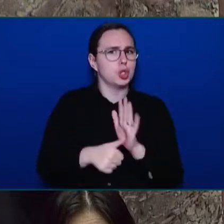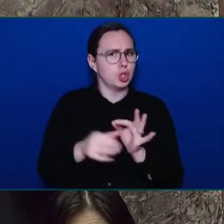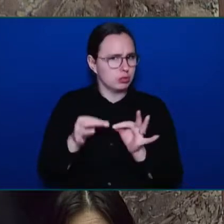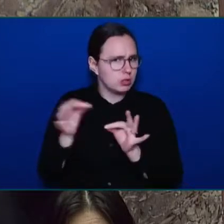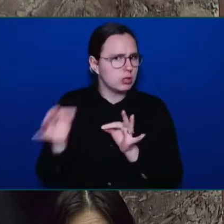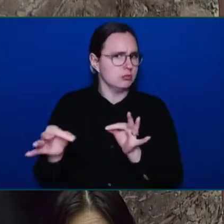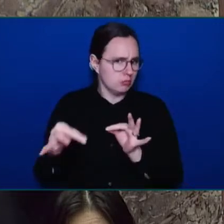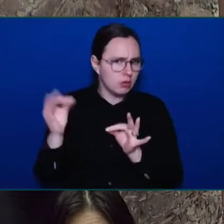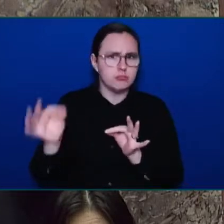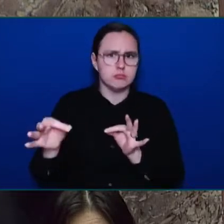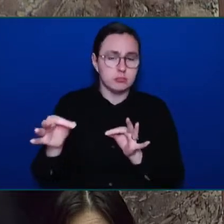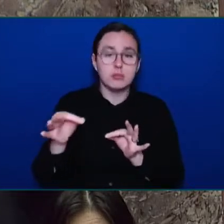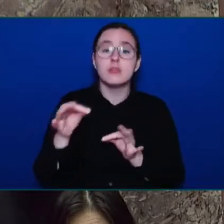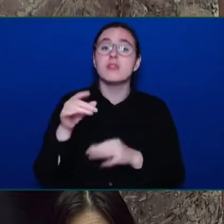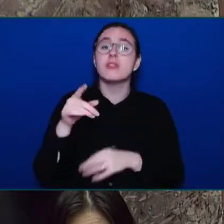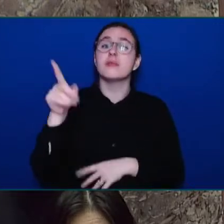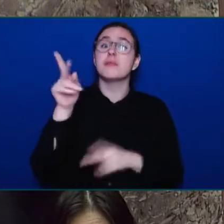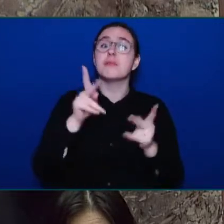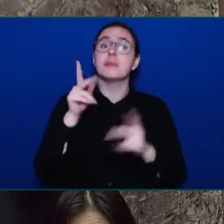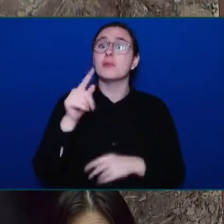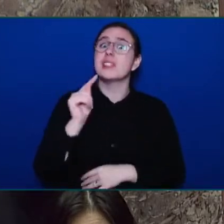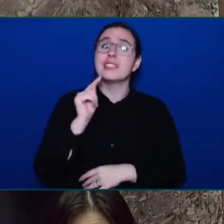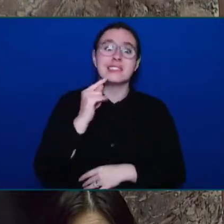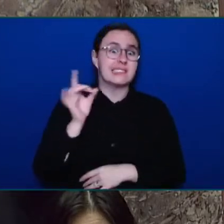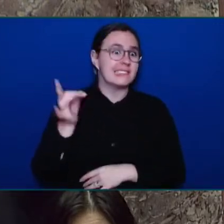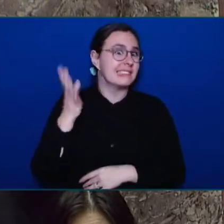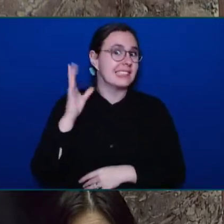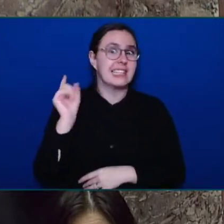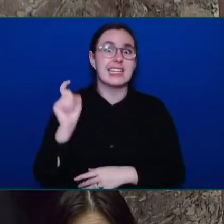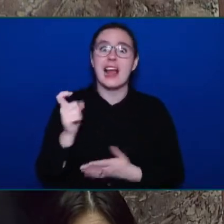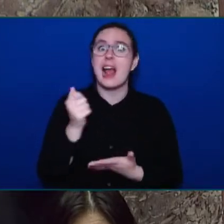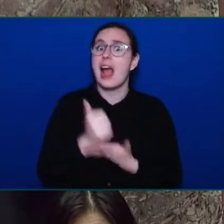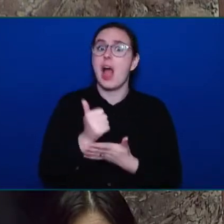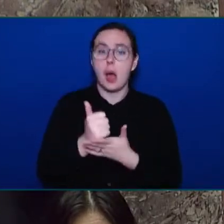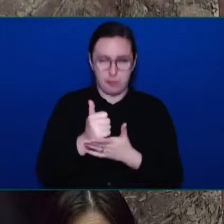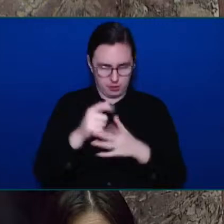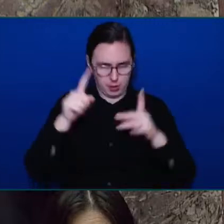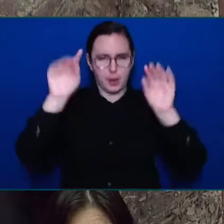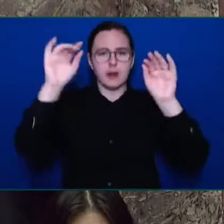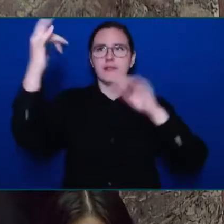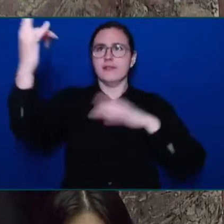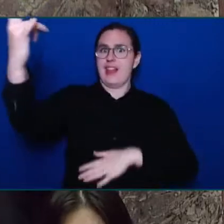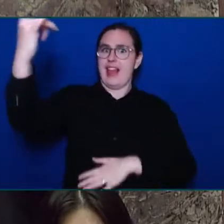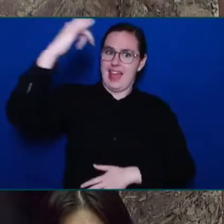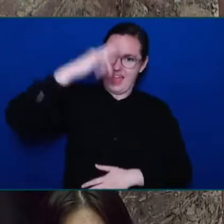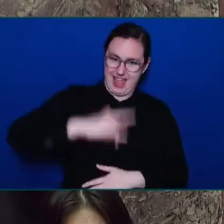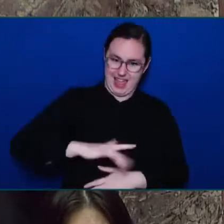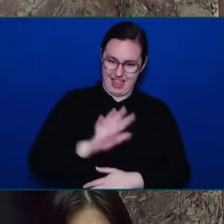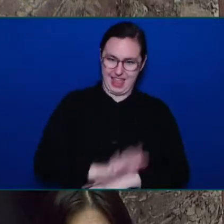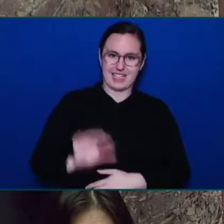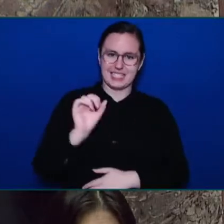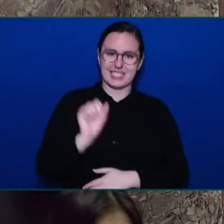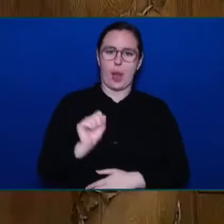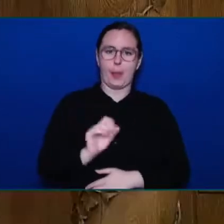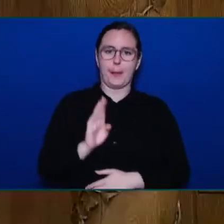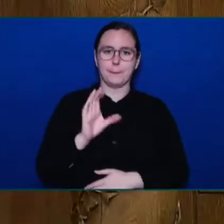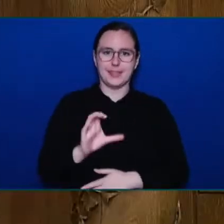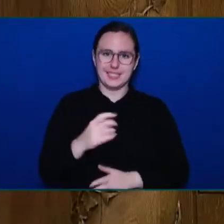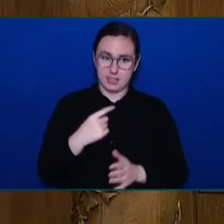of the province. Yes, we did that, because that's preparation and that's action, and that's what we're going to continue to do.